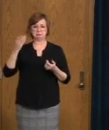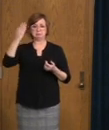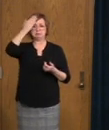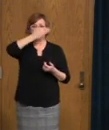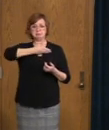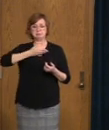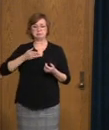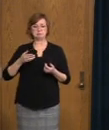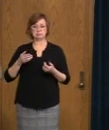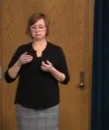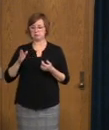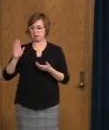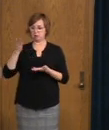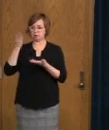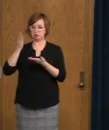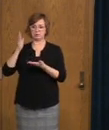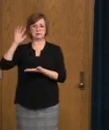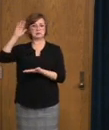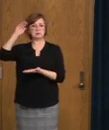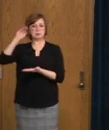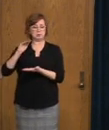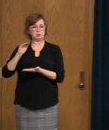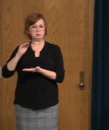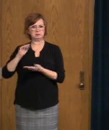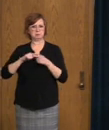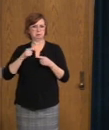services, as they would be